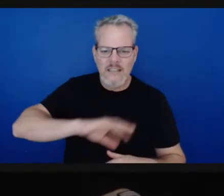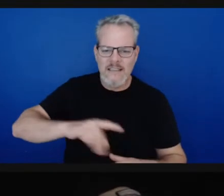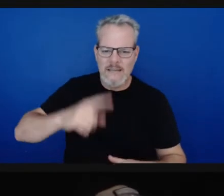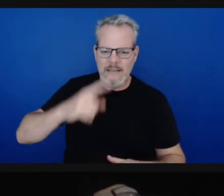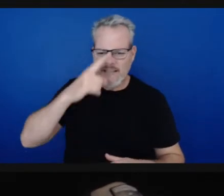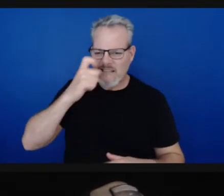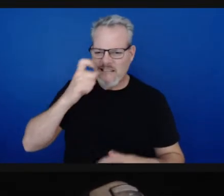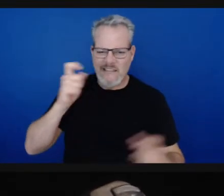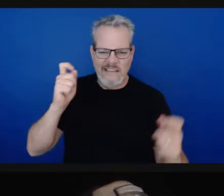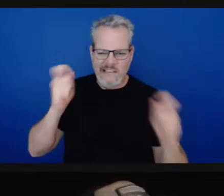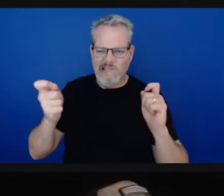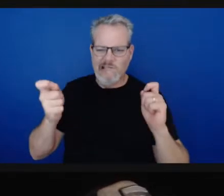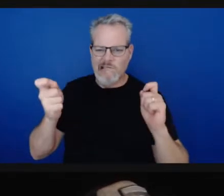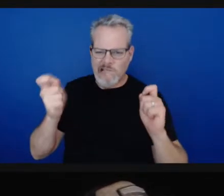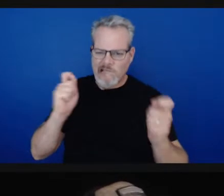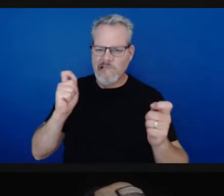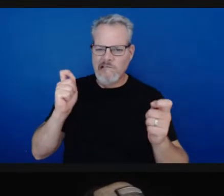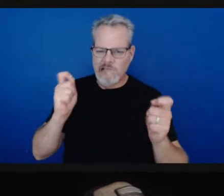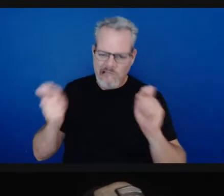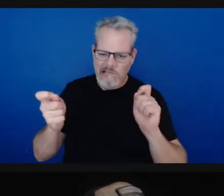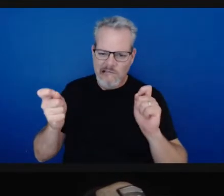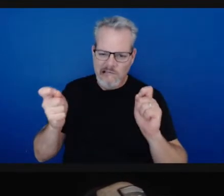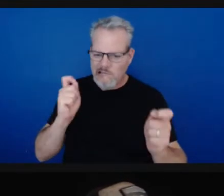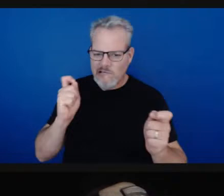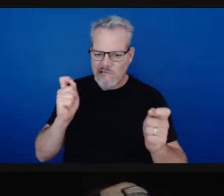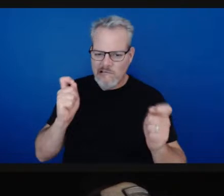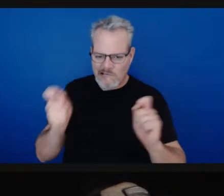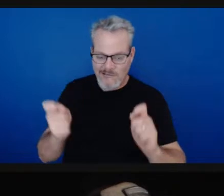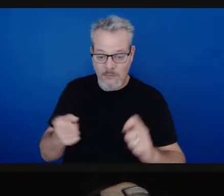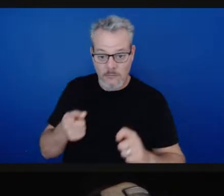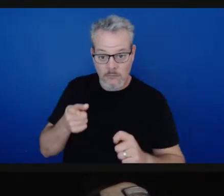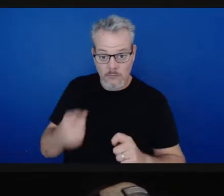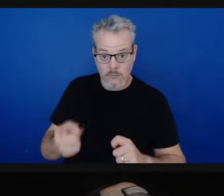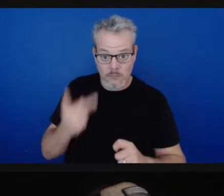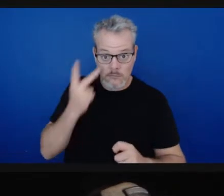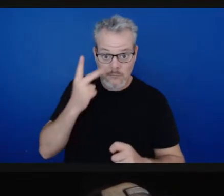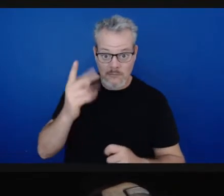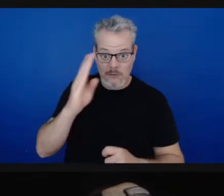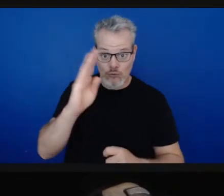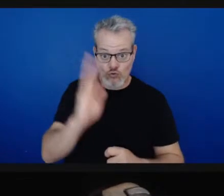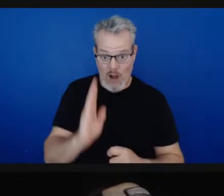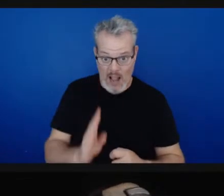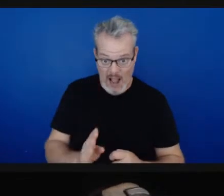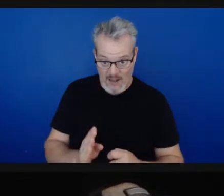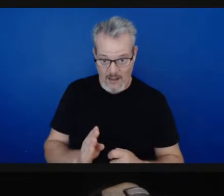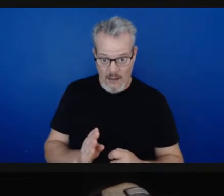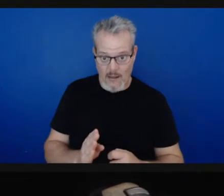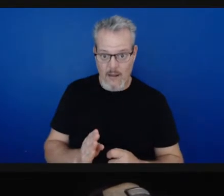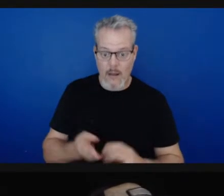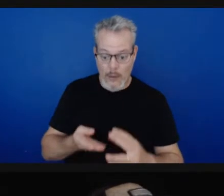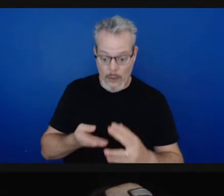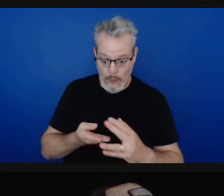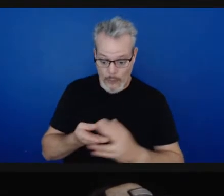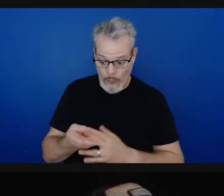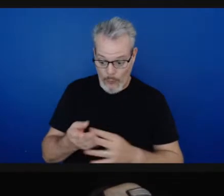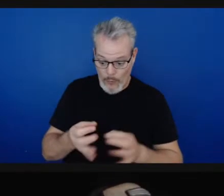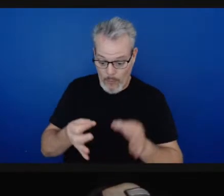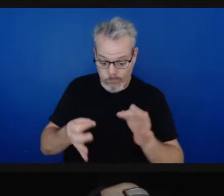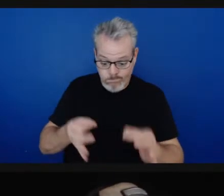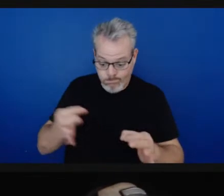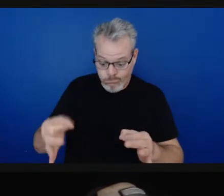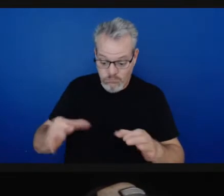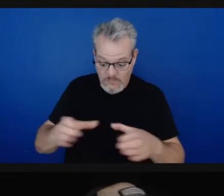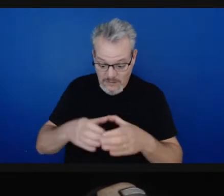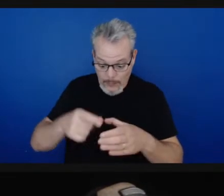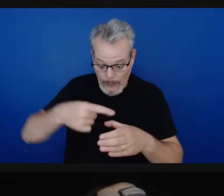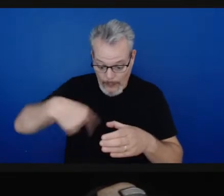time. Here is that crack right there, the lava flow. When it entered the crack right around here, there was a skylight, and it moved through